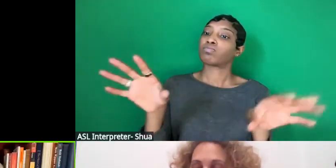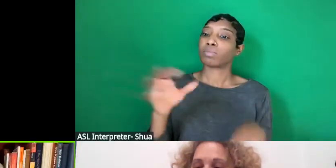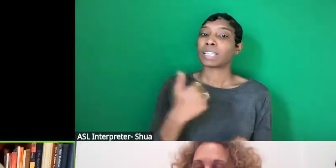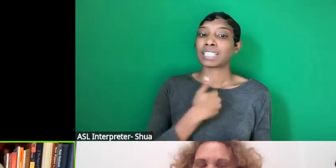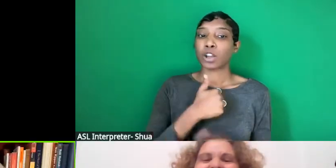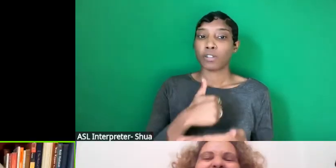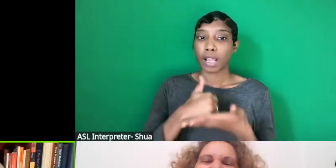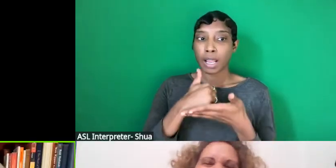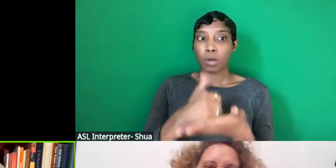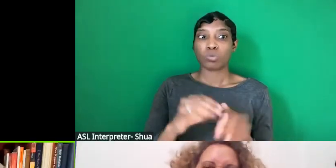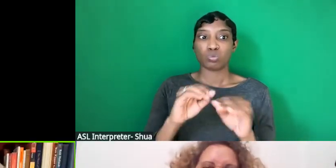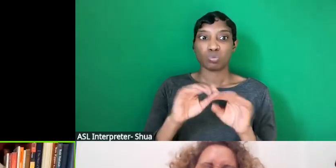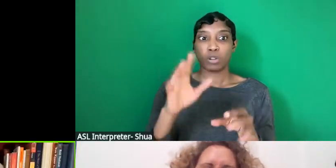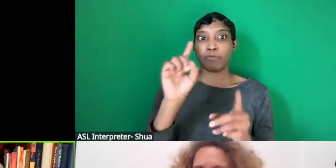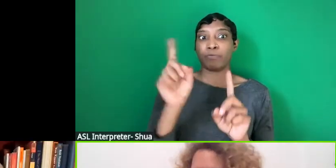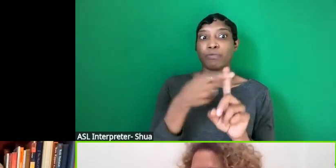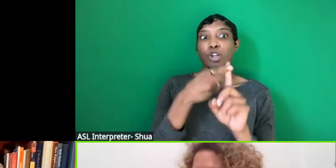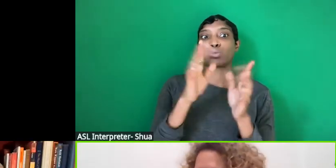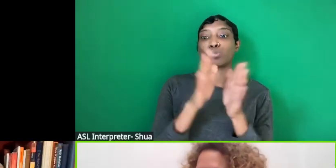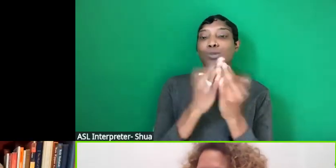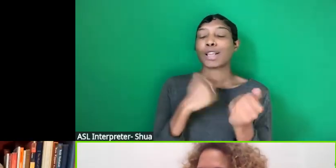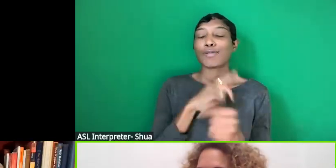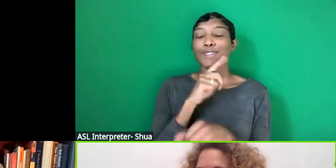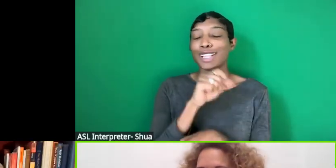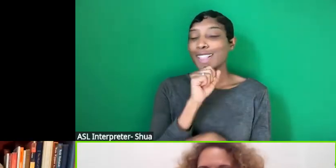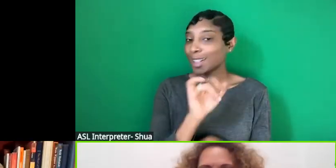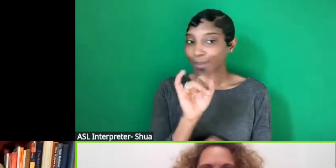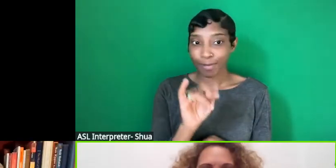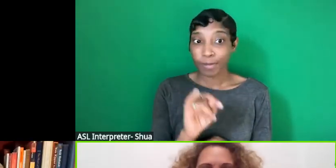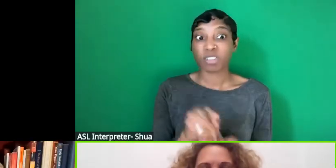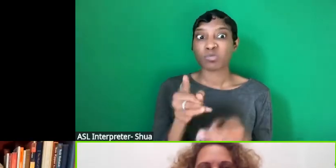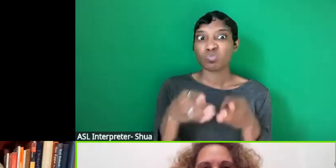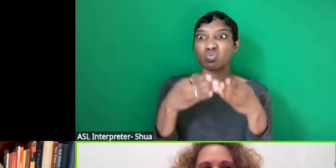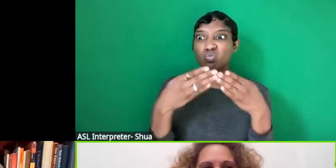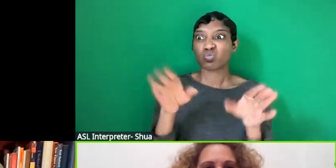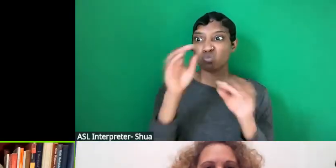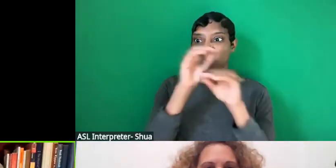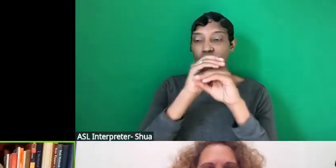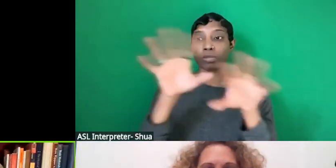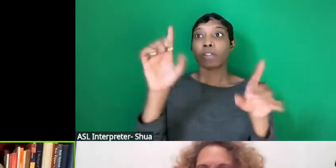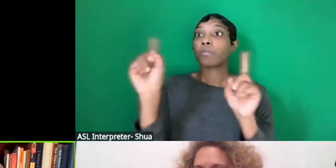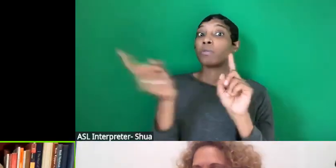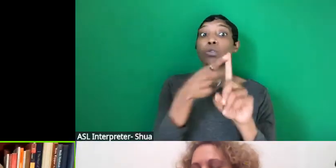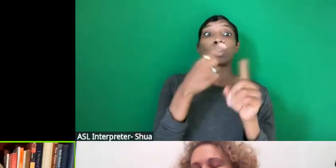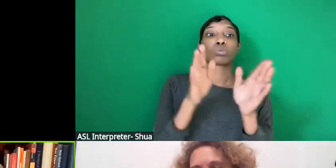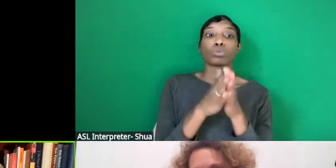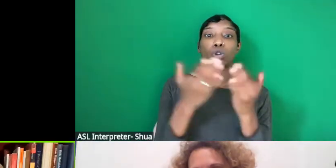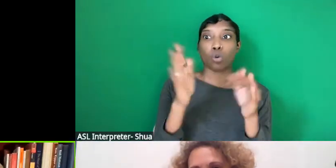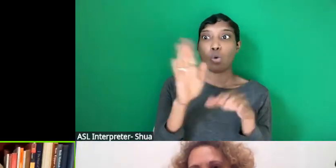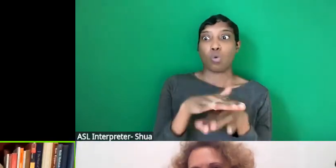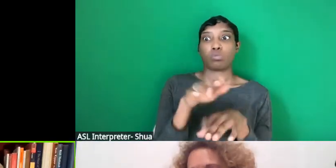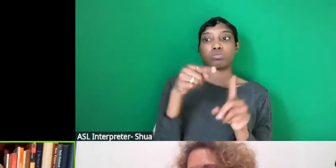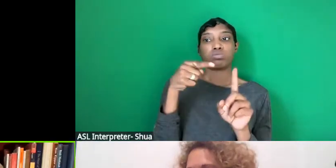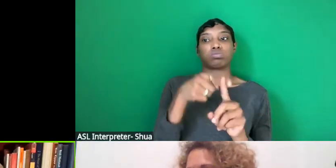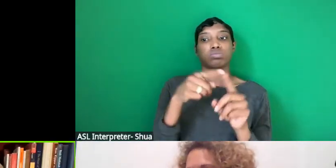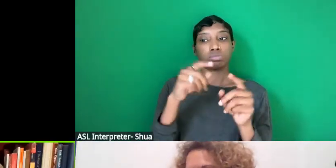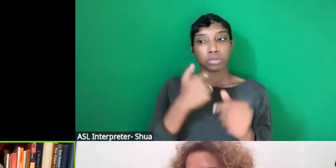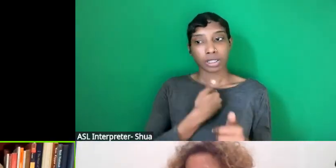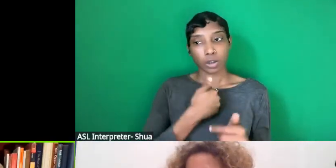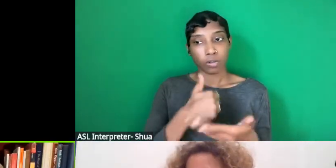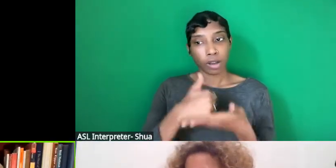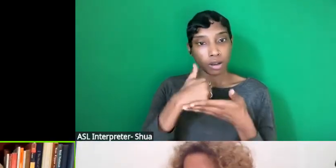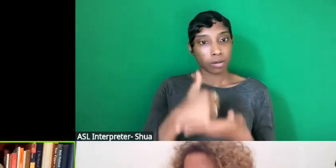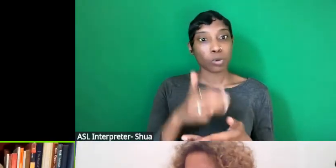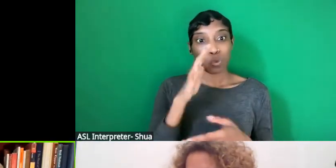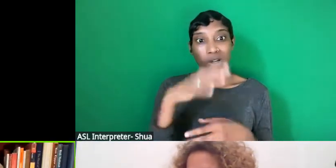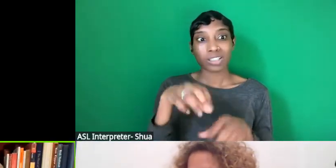name matches. It's just perfect, actually. Love it. And this is widely considered to be the first book on the topic. It would take another